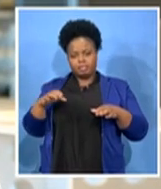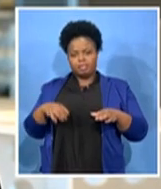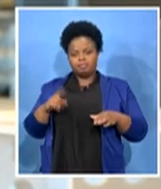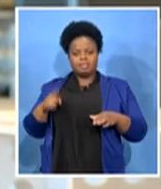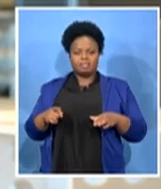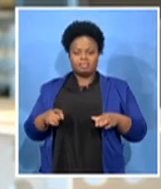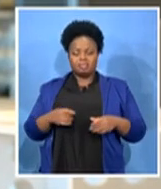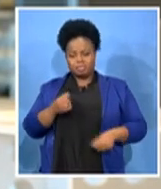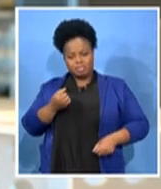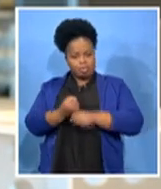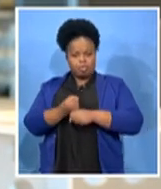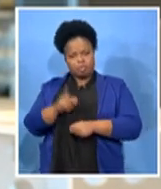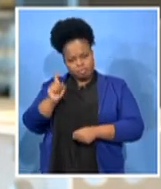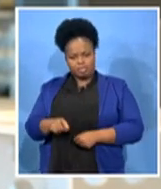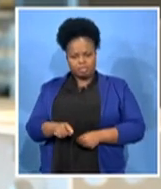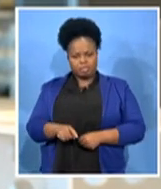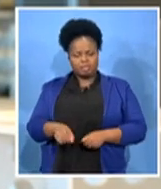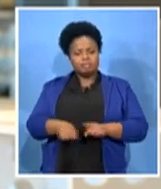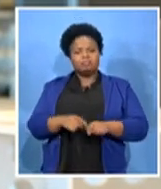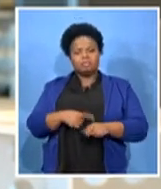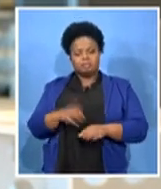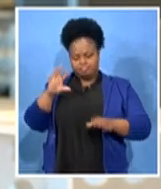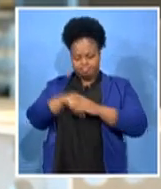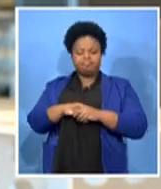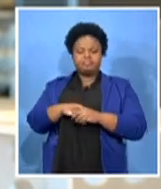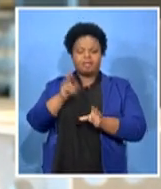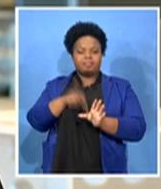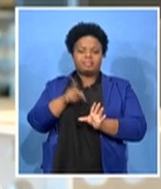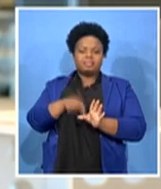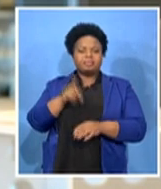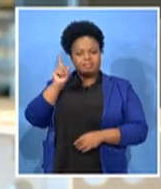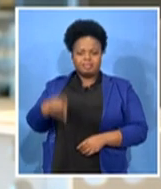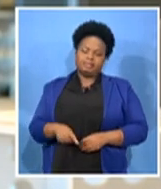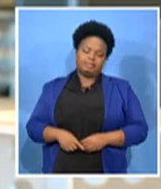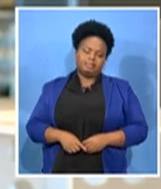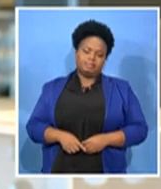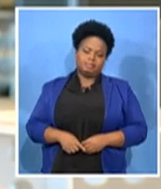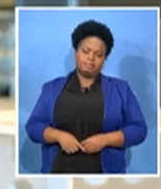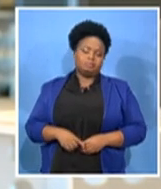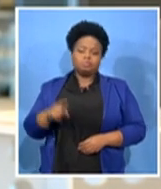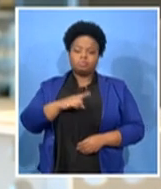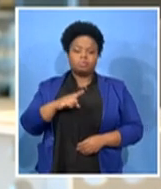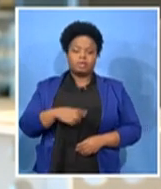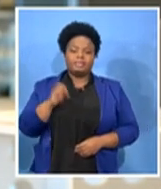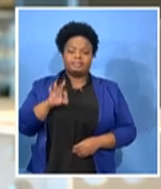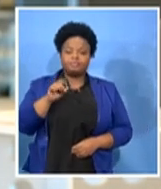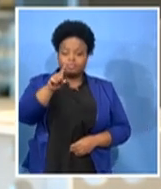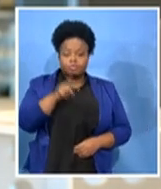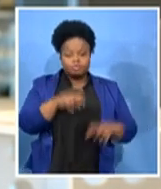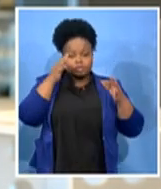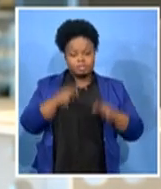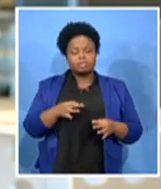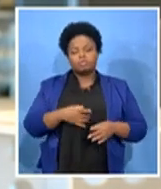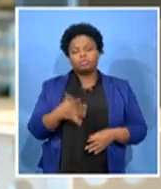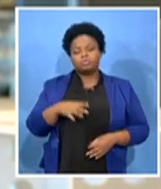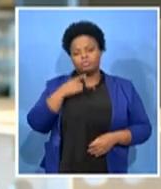be seen to be taking part very, very actively. Because if you have decided to say you want to right the wrongs,